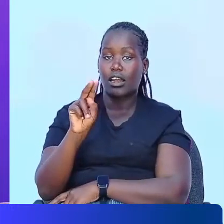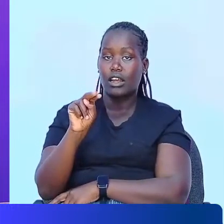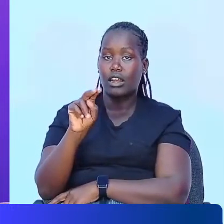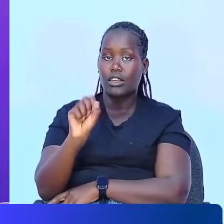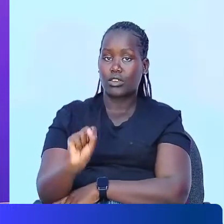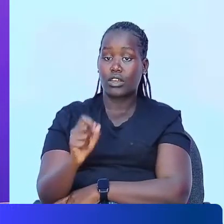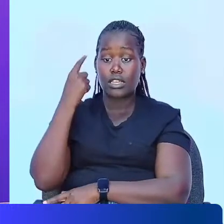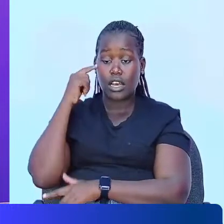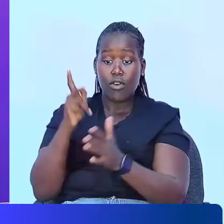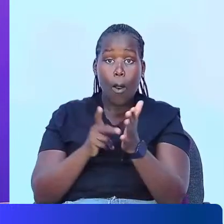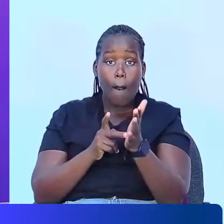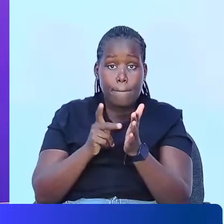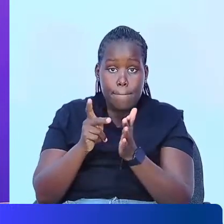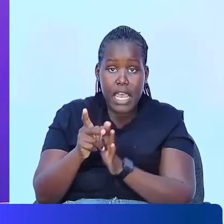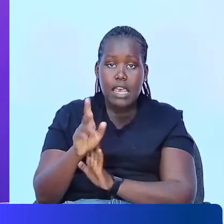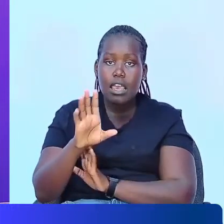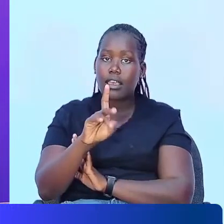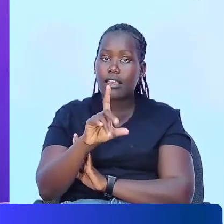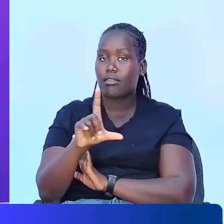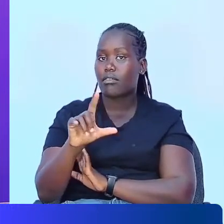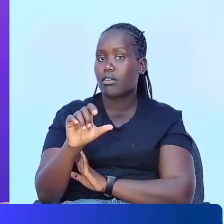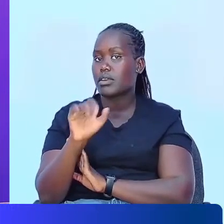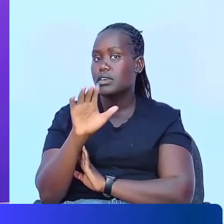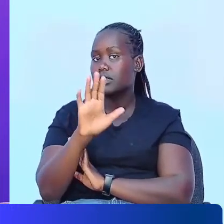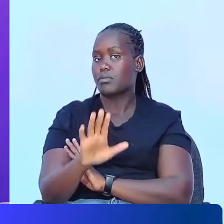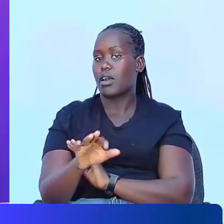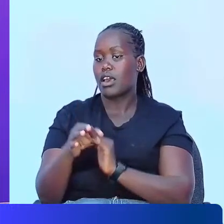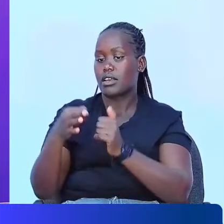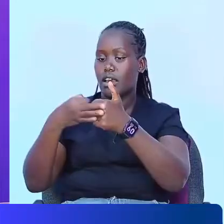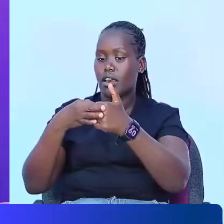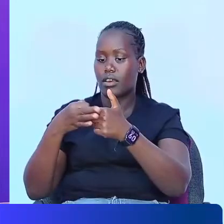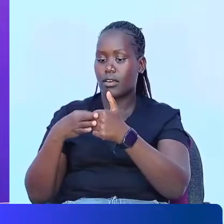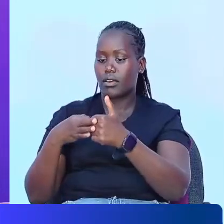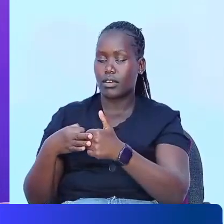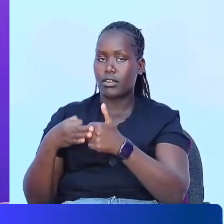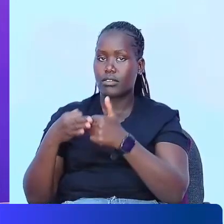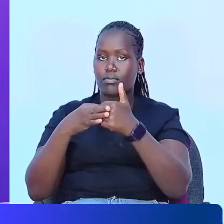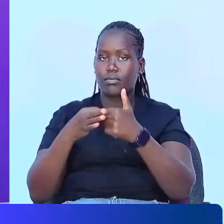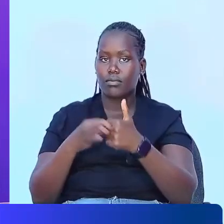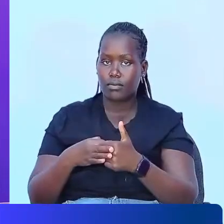For paying your bills, 888 888.